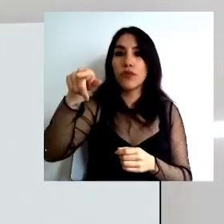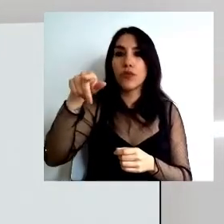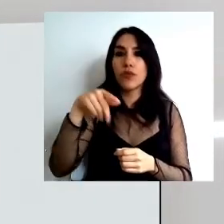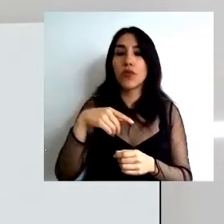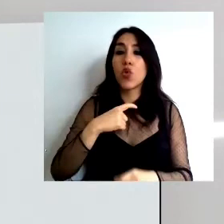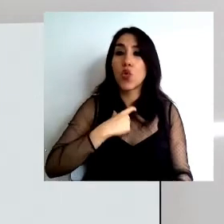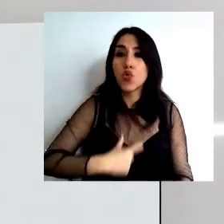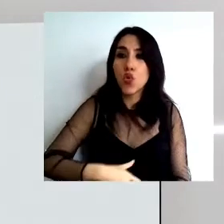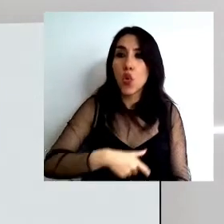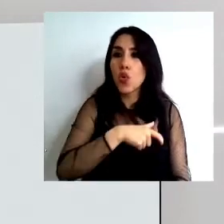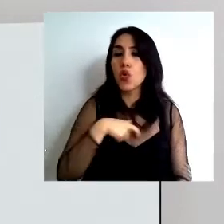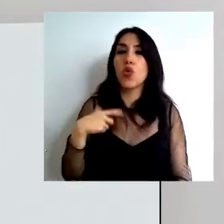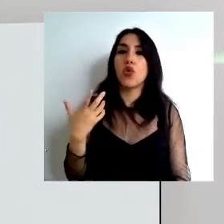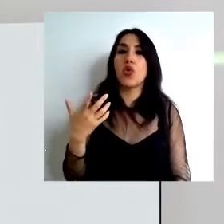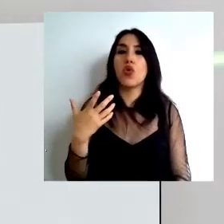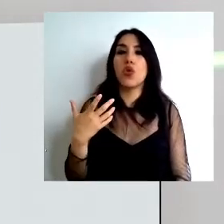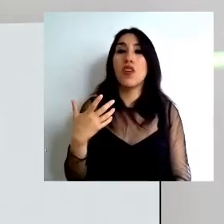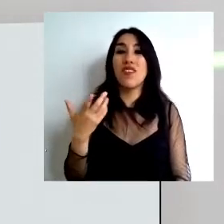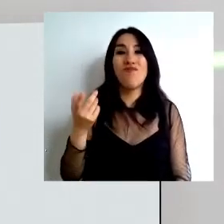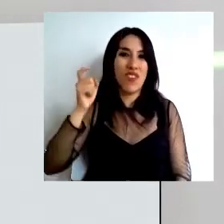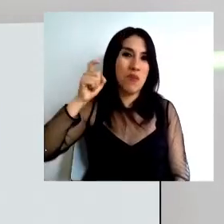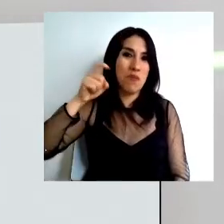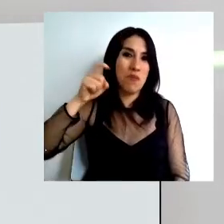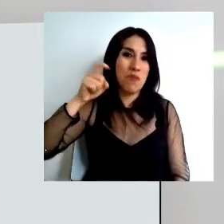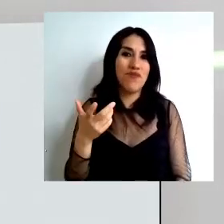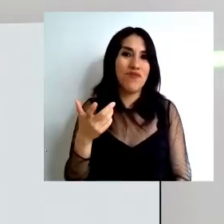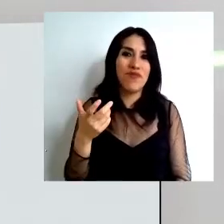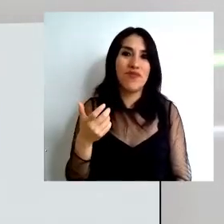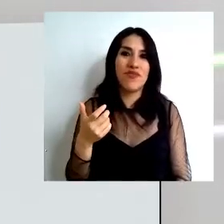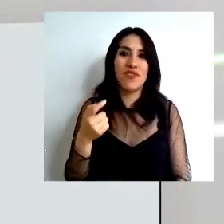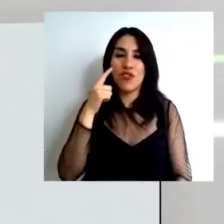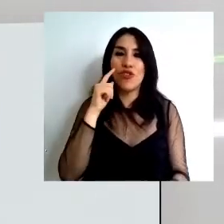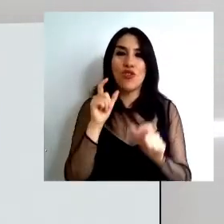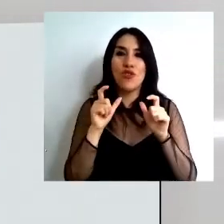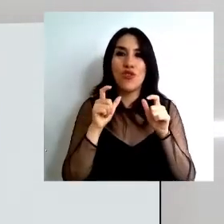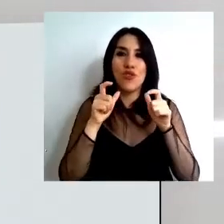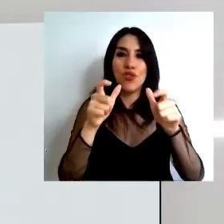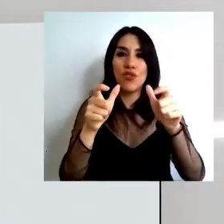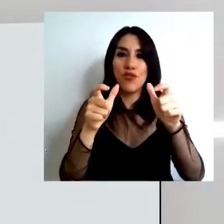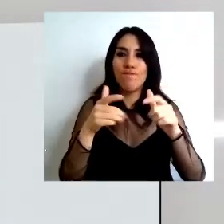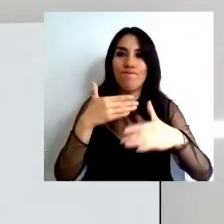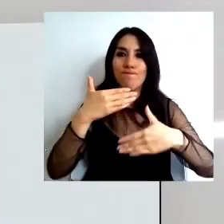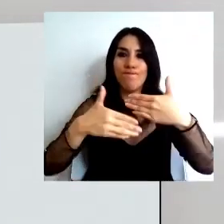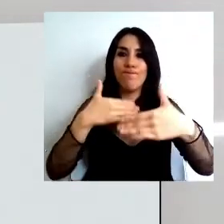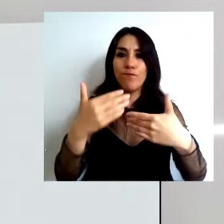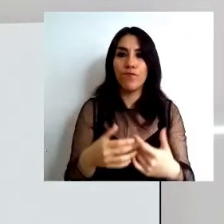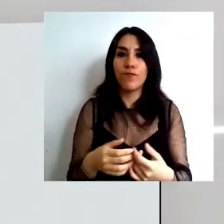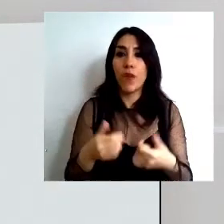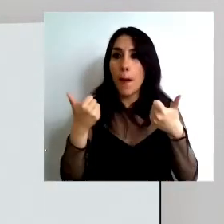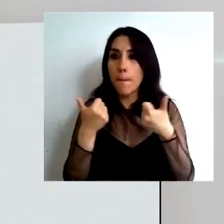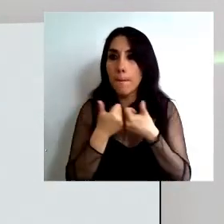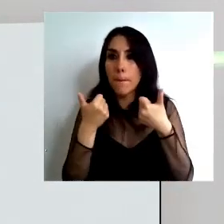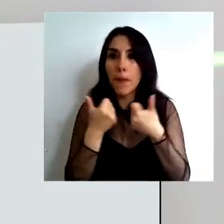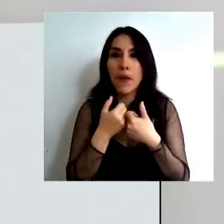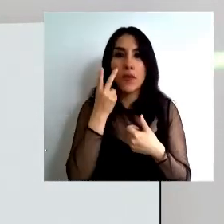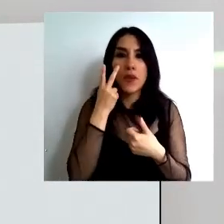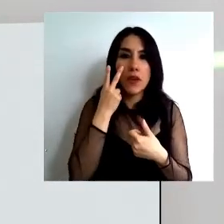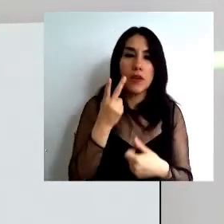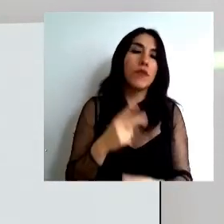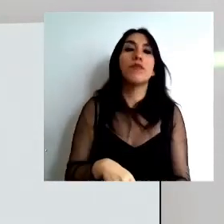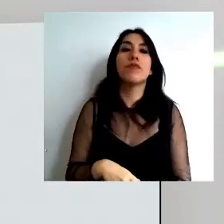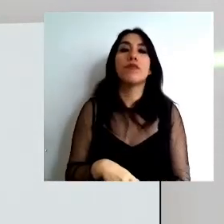of franchising, and therefore franchising was for us a professional structure to go in